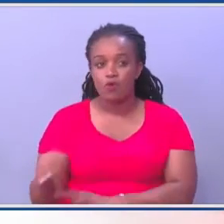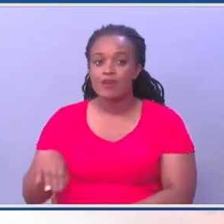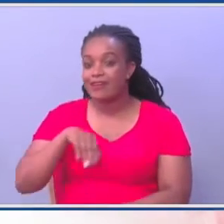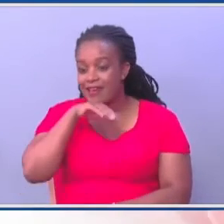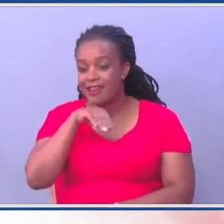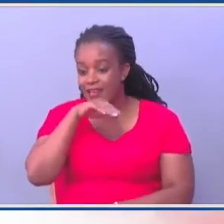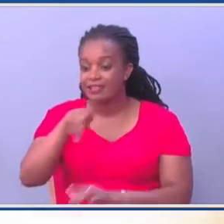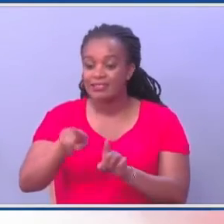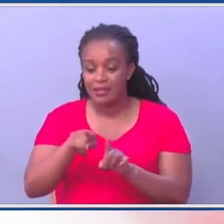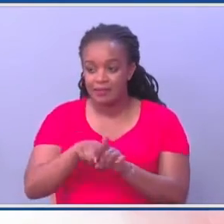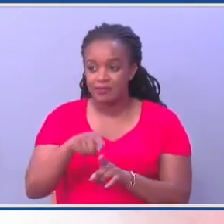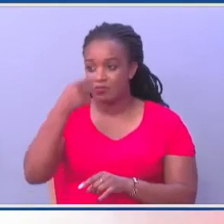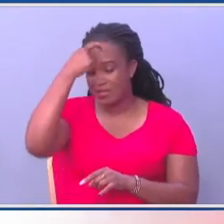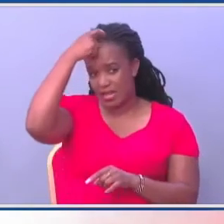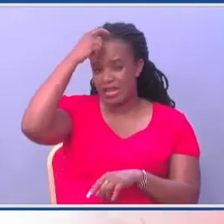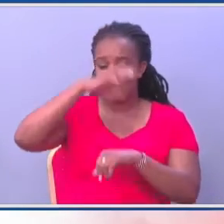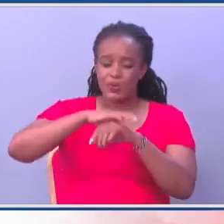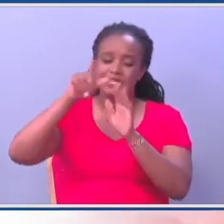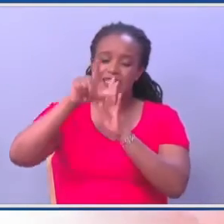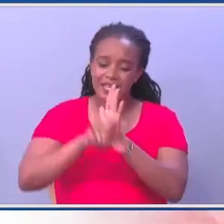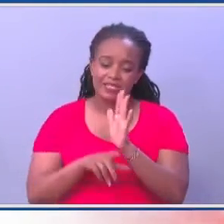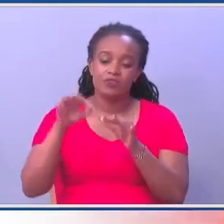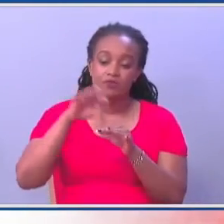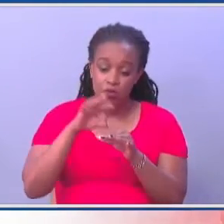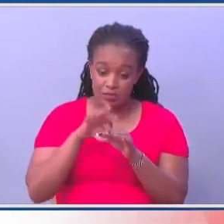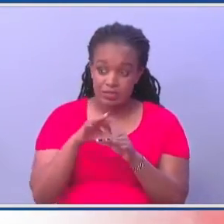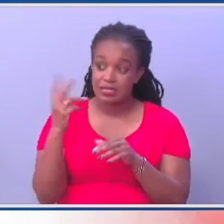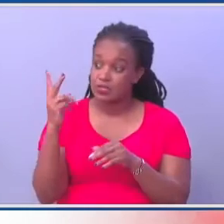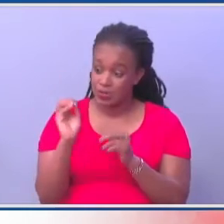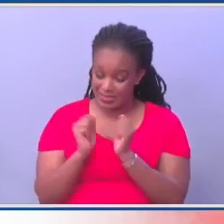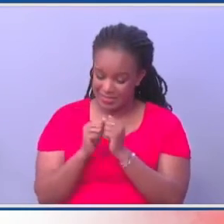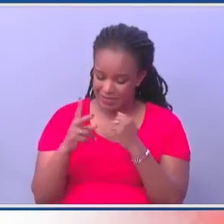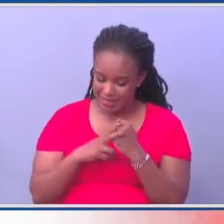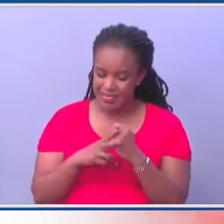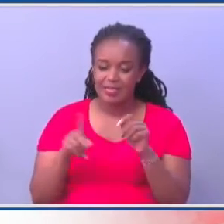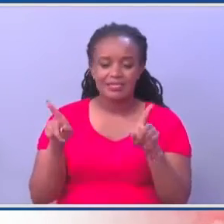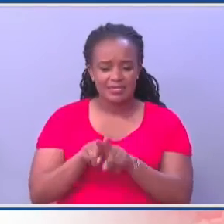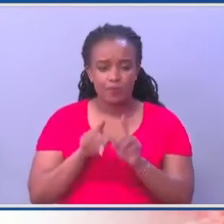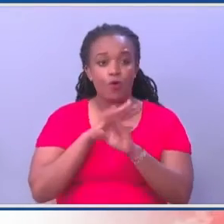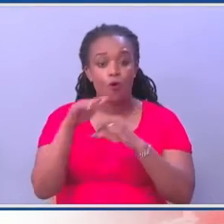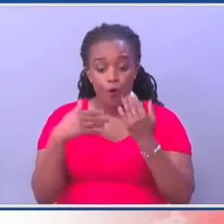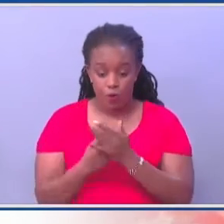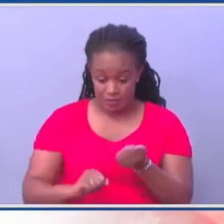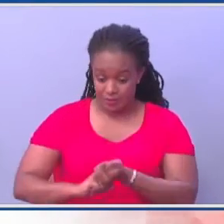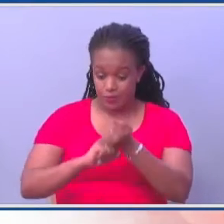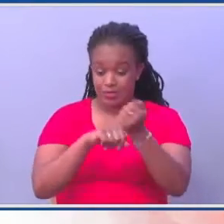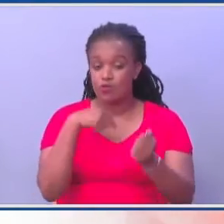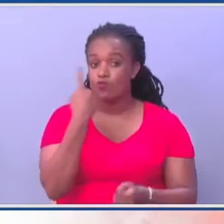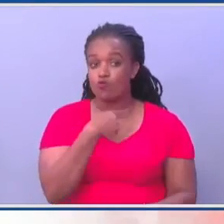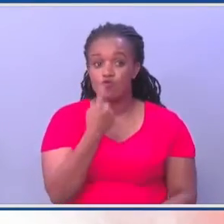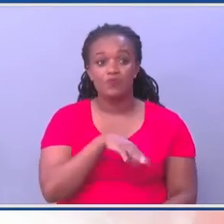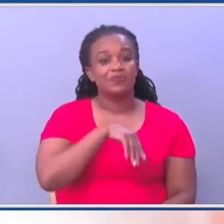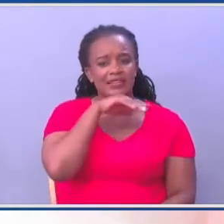candidate and got less of those votes. Come 2017, the same, they all voted for Raila. So